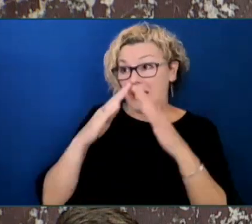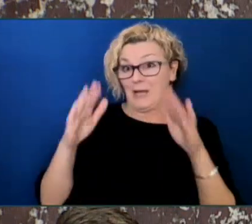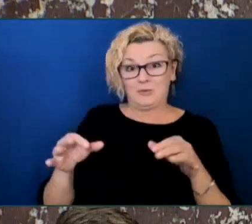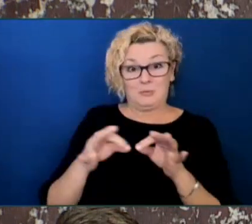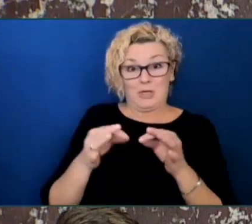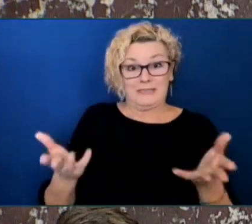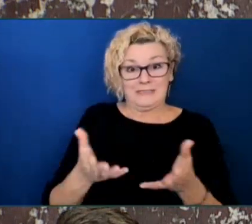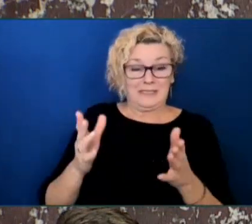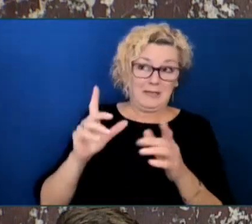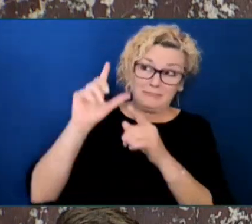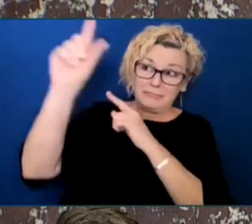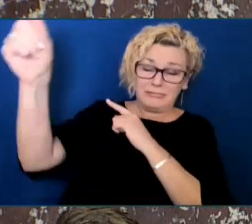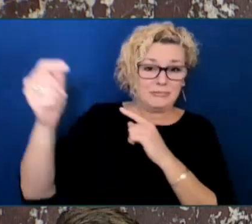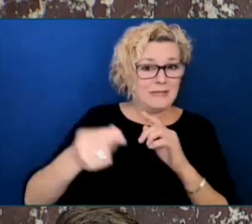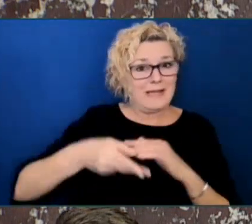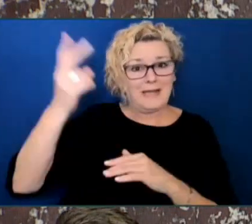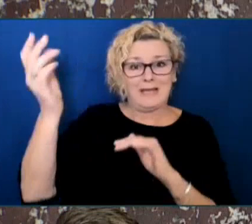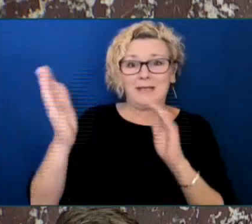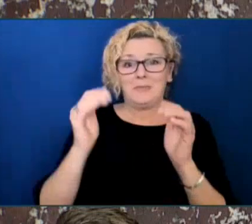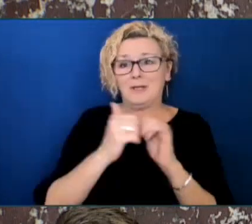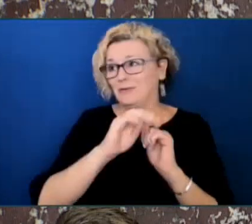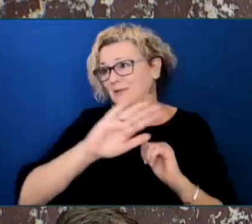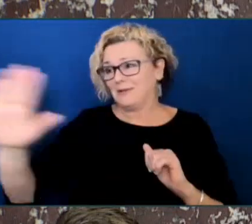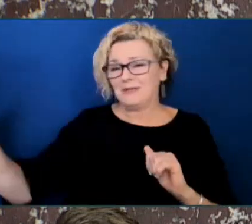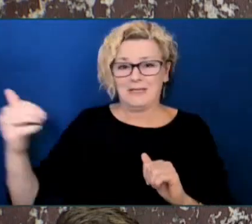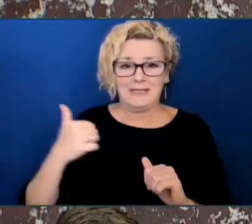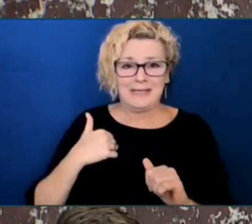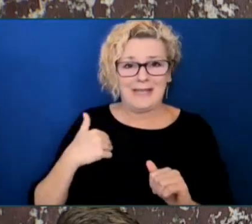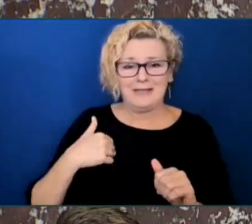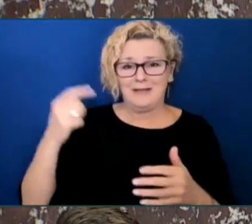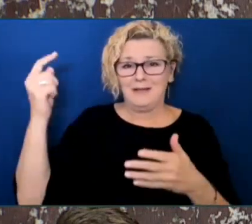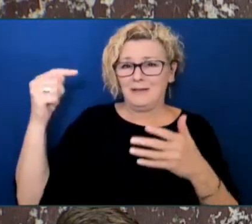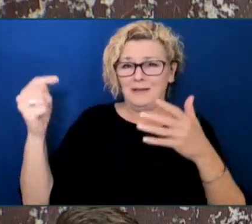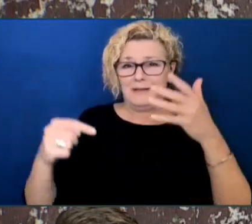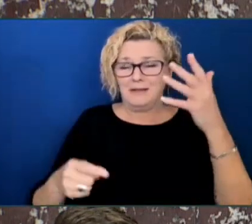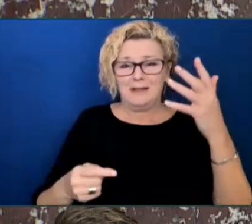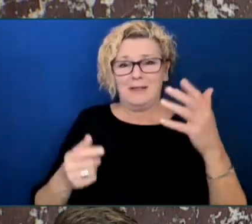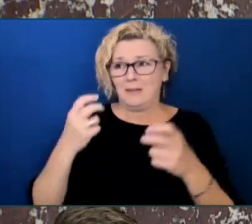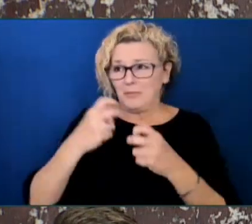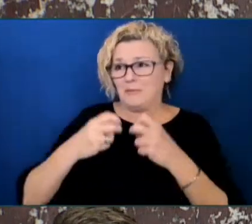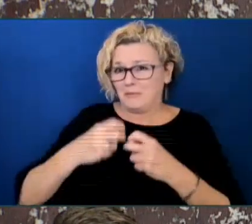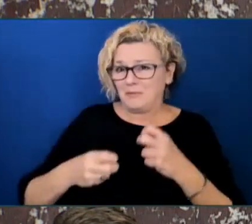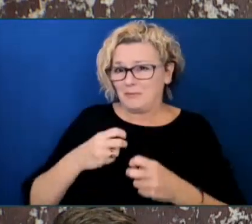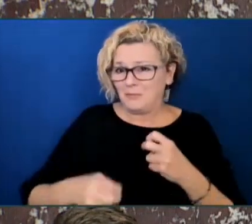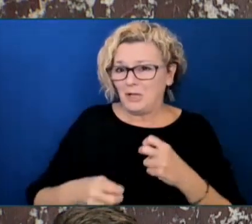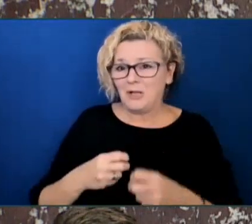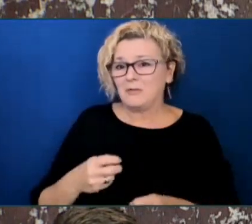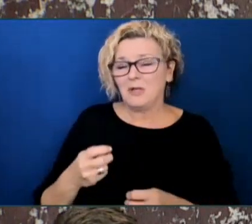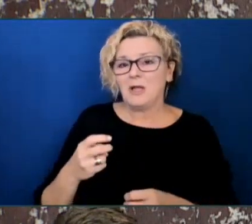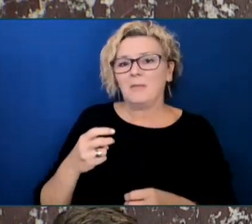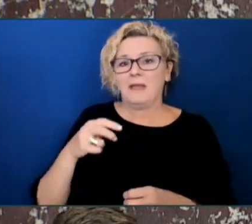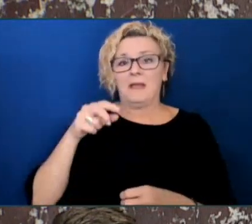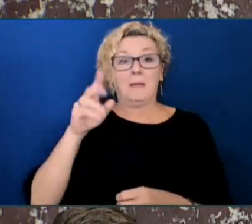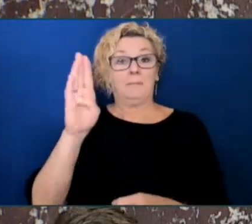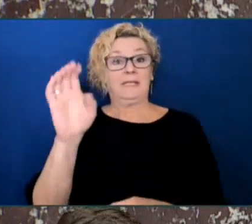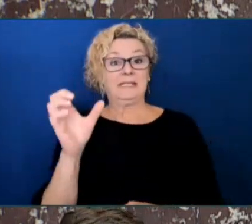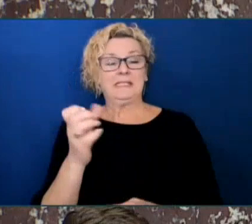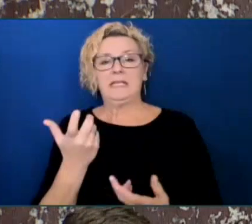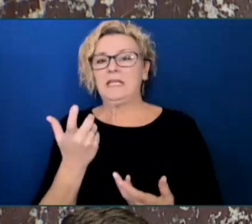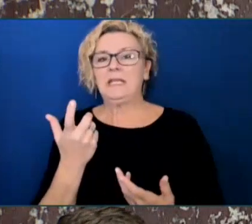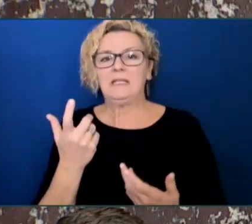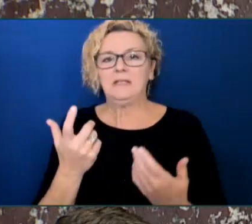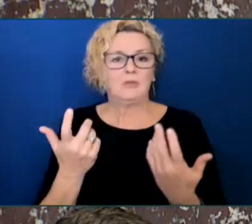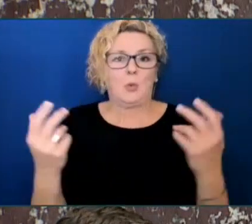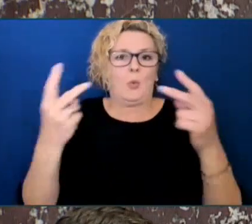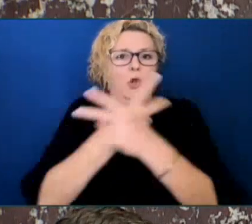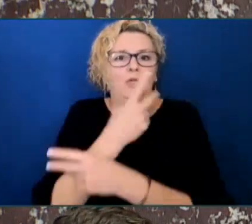Canadian average 10 of the last 15 months. Should I continue on? Oh, and we keep getting ranked as the most unaffordable province in Canada. That's